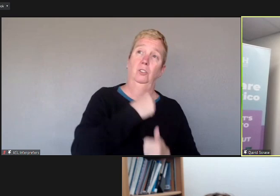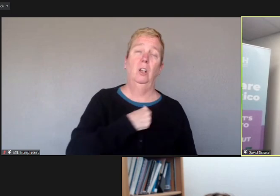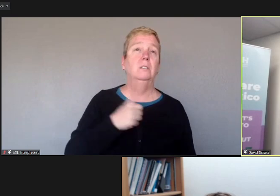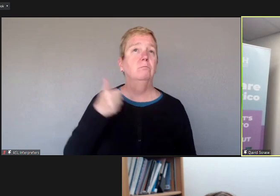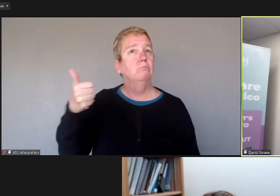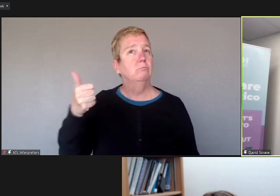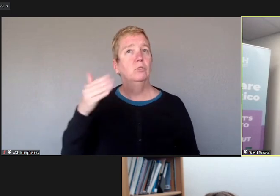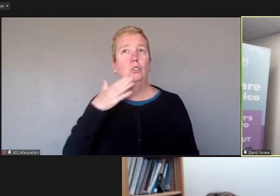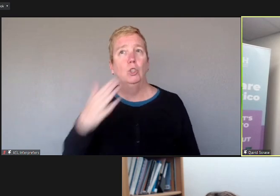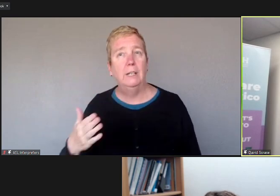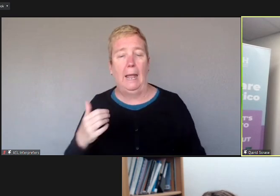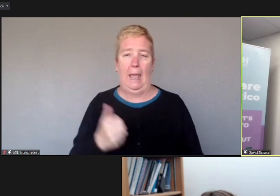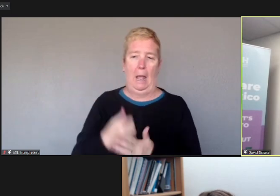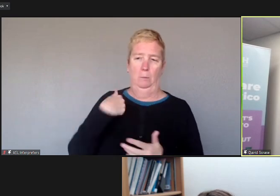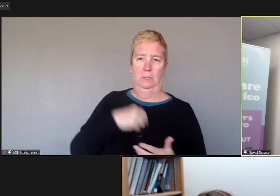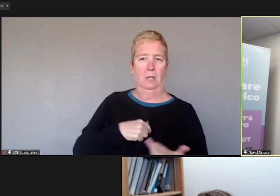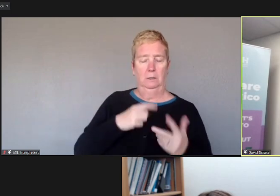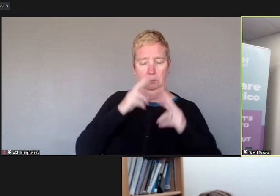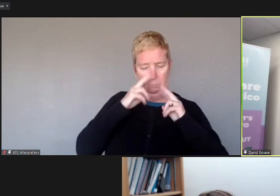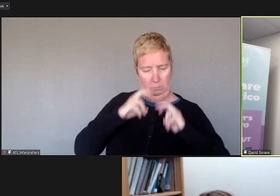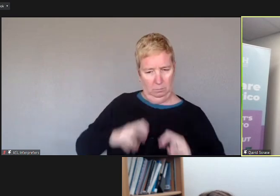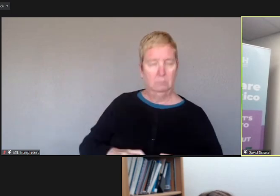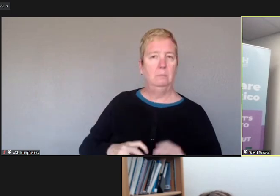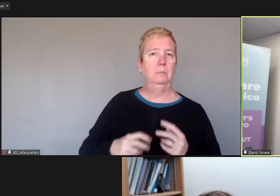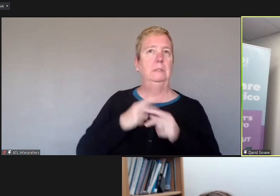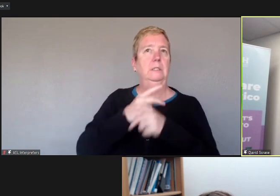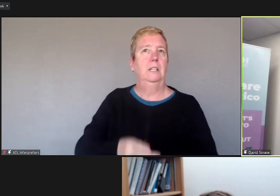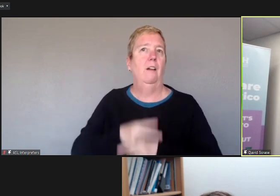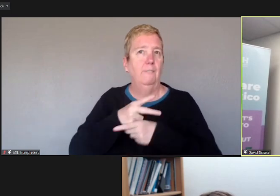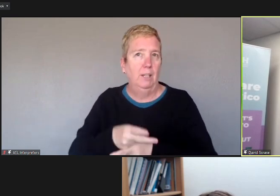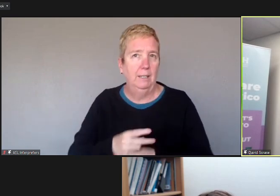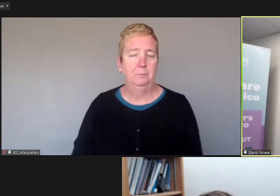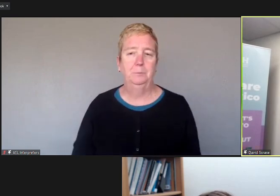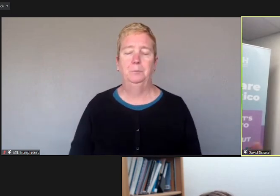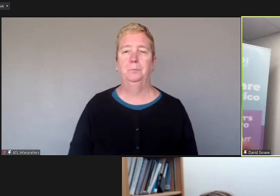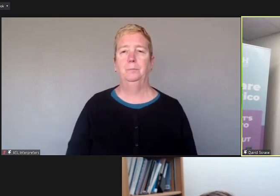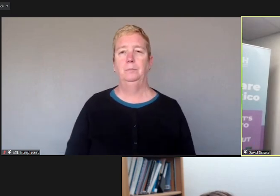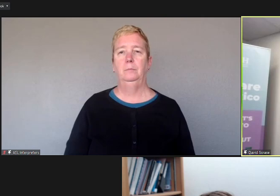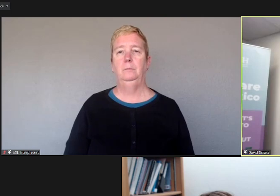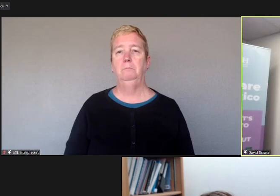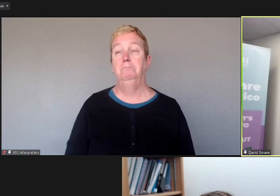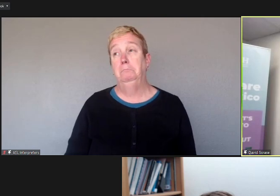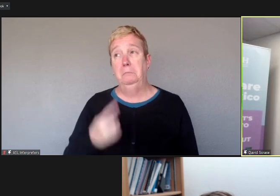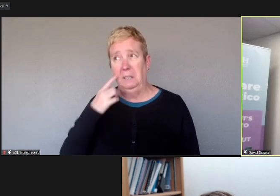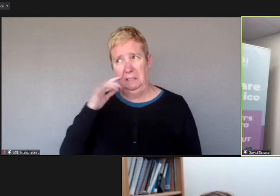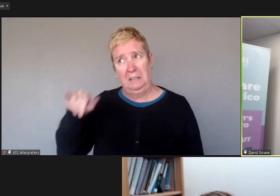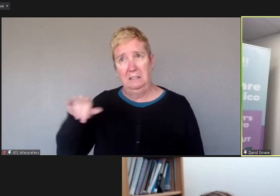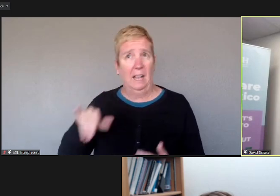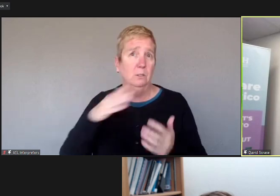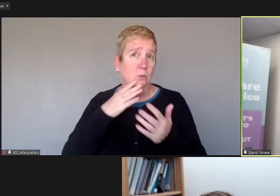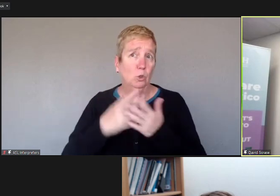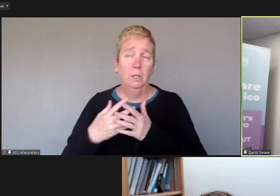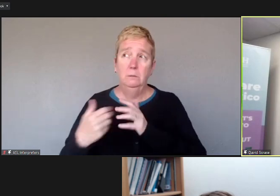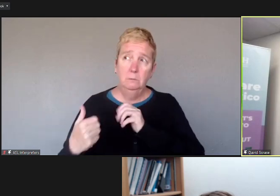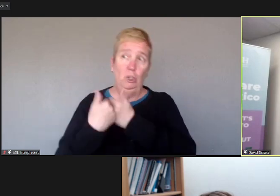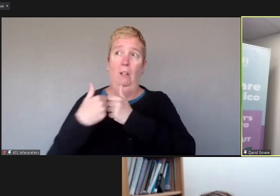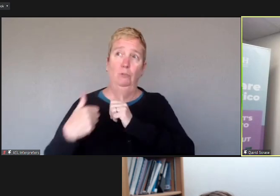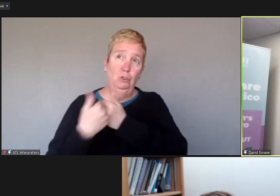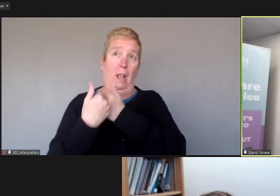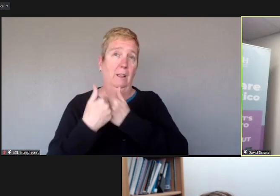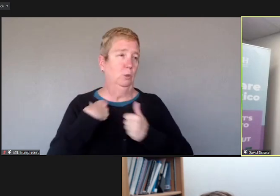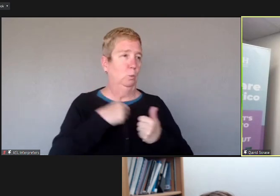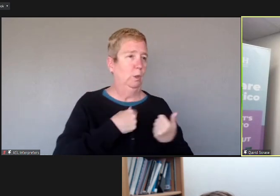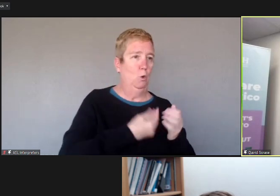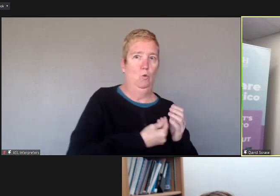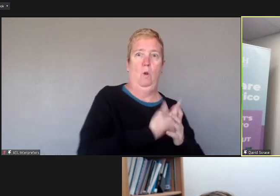more carefully about every issue. And I think that's how it's supposed to work. So I